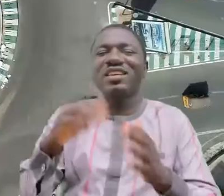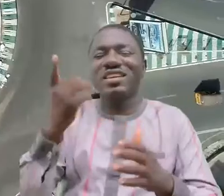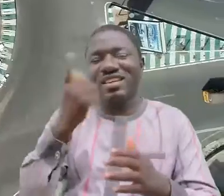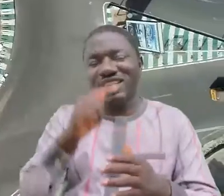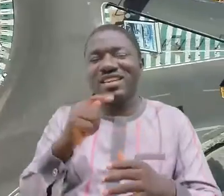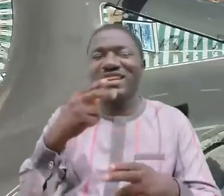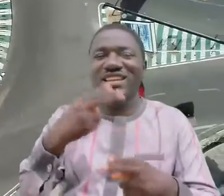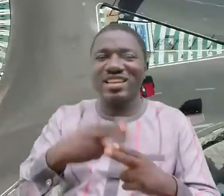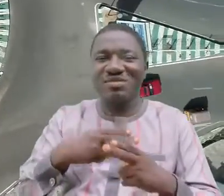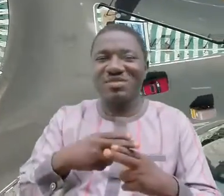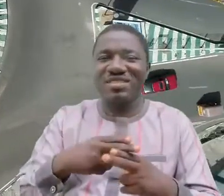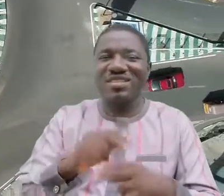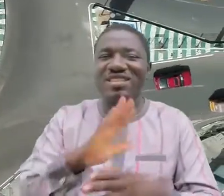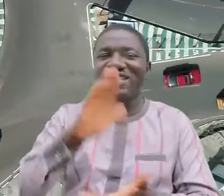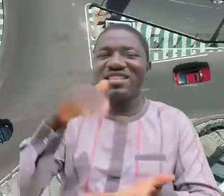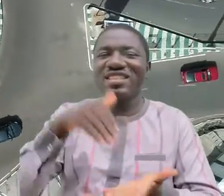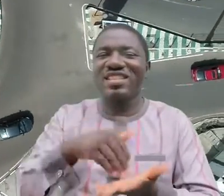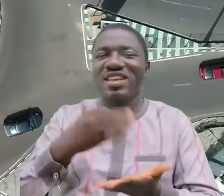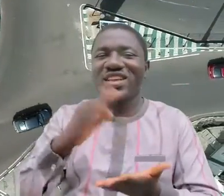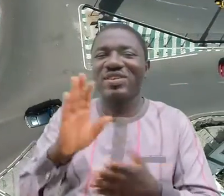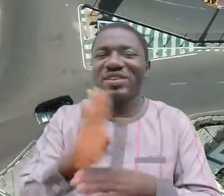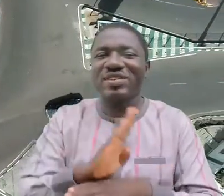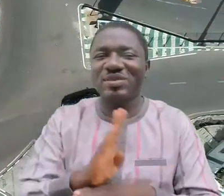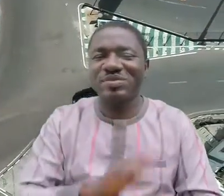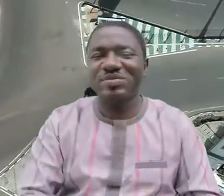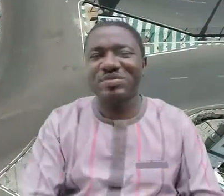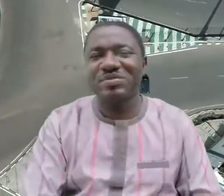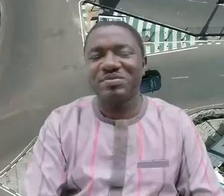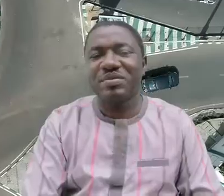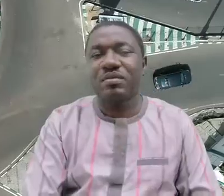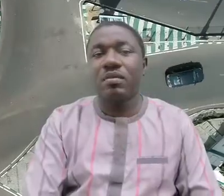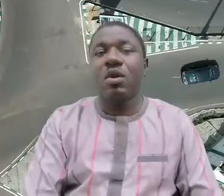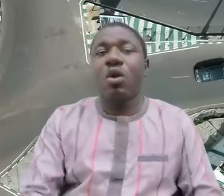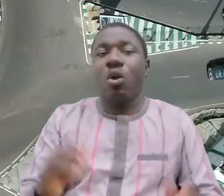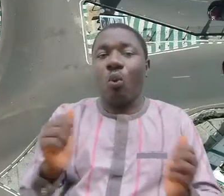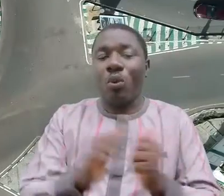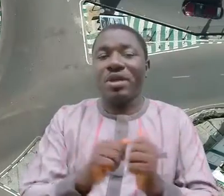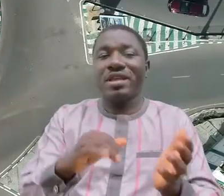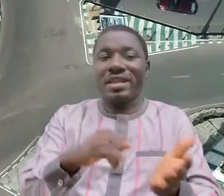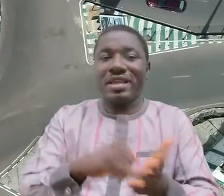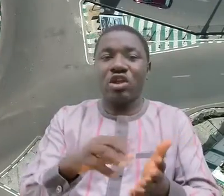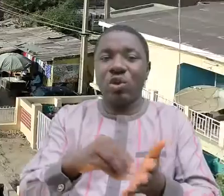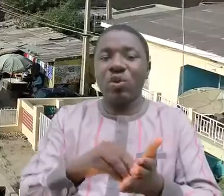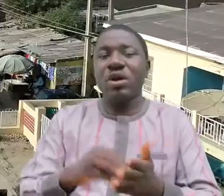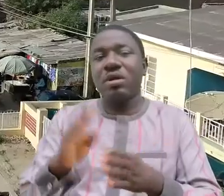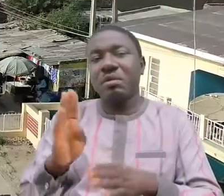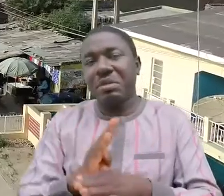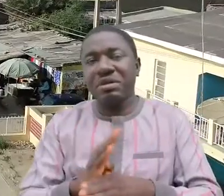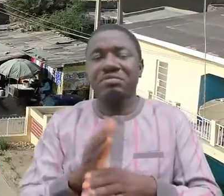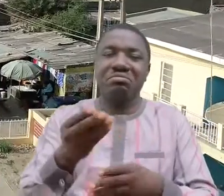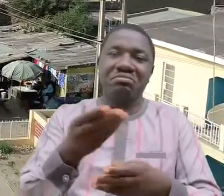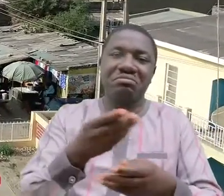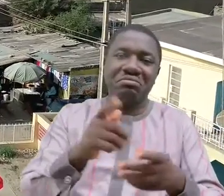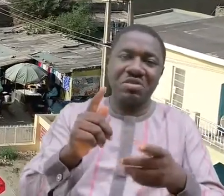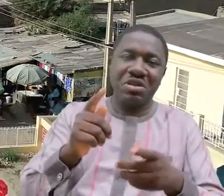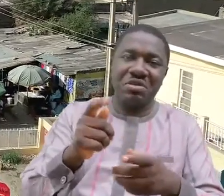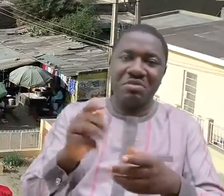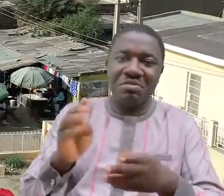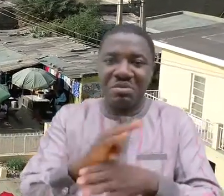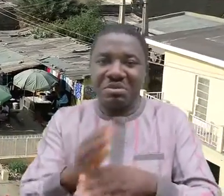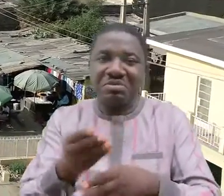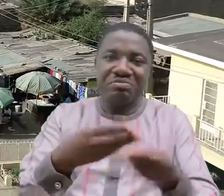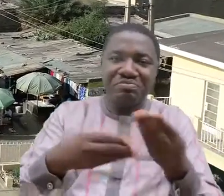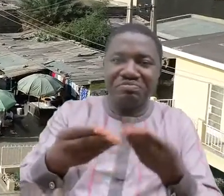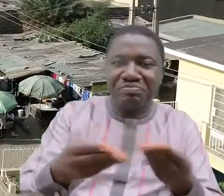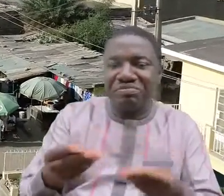nickname, the Center of Commerce. However, in spite of its industrialization and convergent trade and